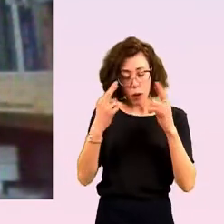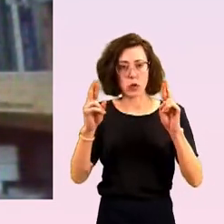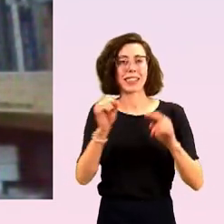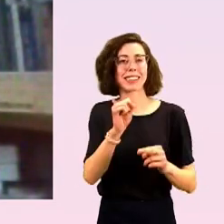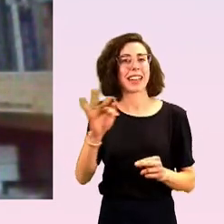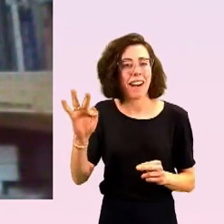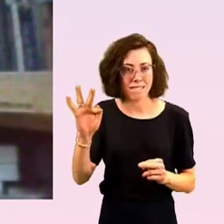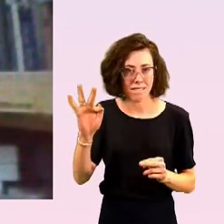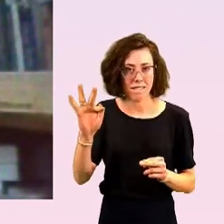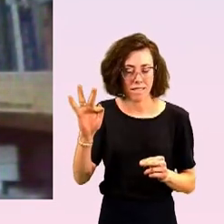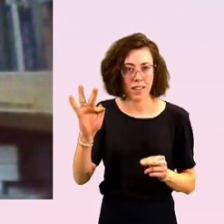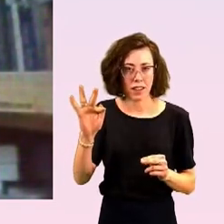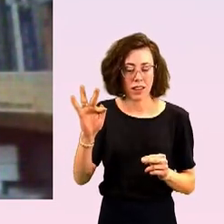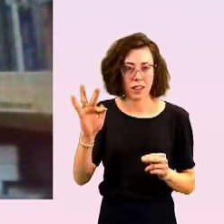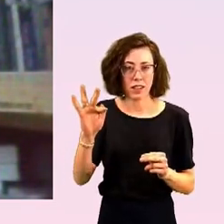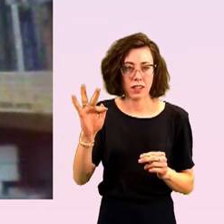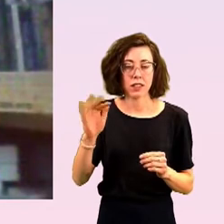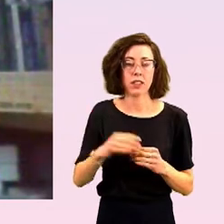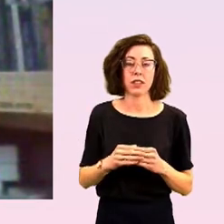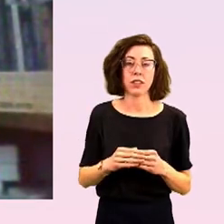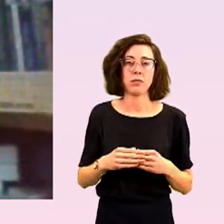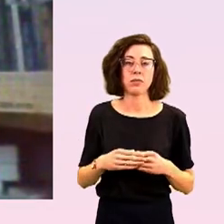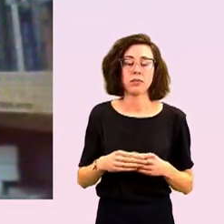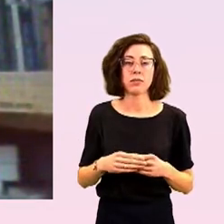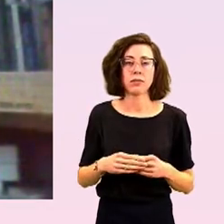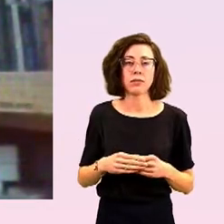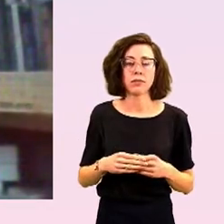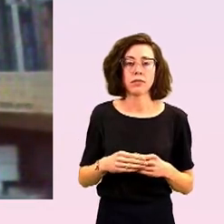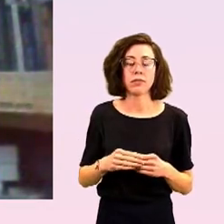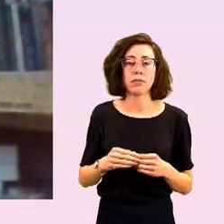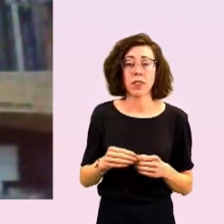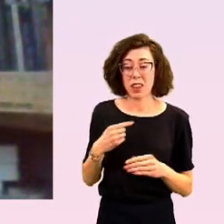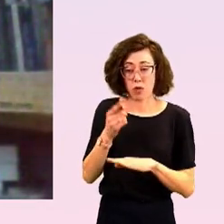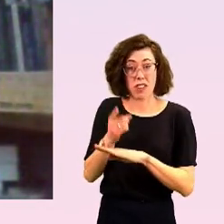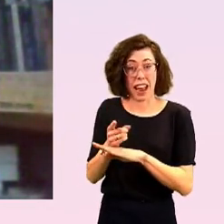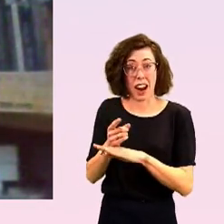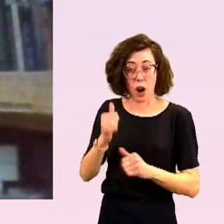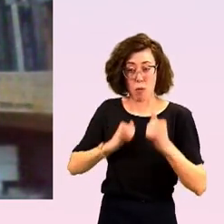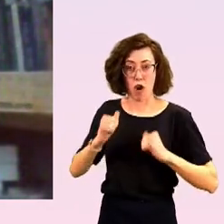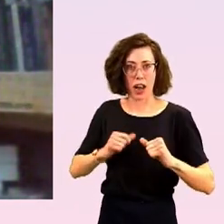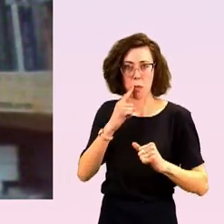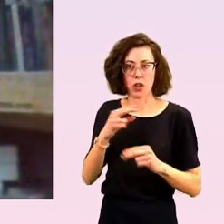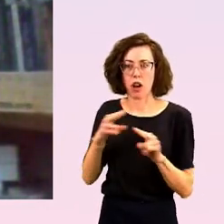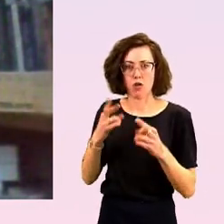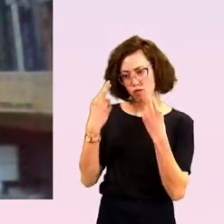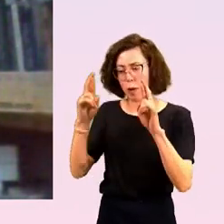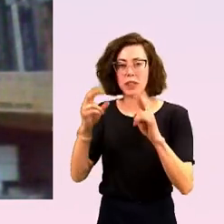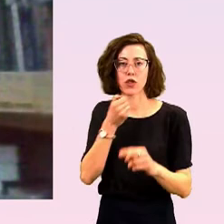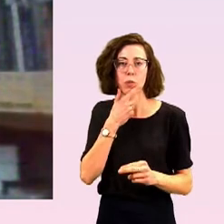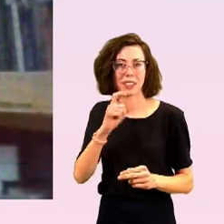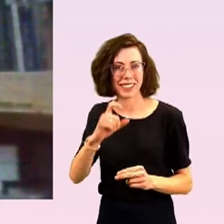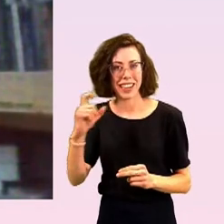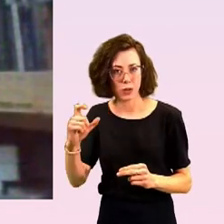all right in other capacities. And I suppose, I know what you mentioned when I was talking to Jed on Friday and to yourself,